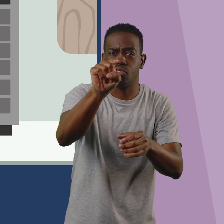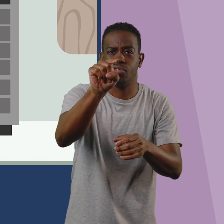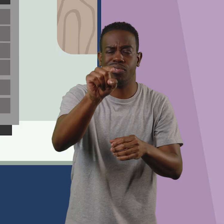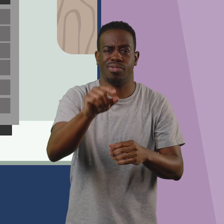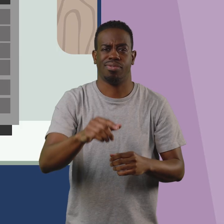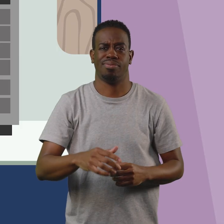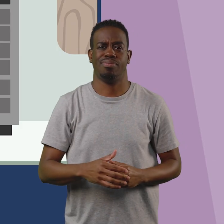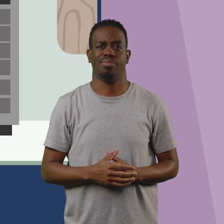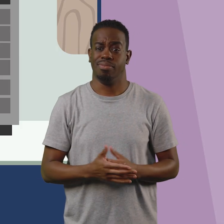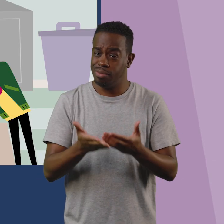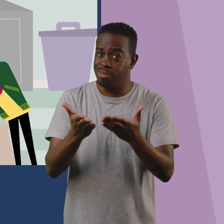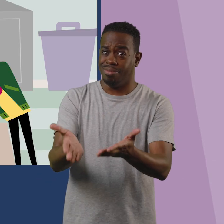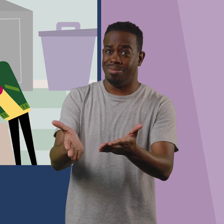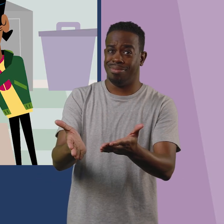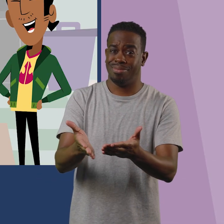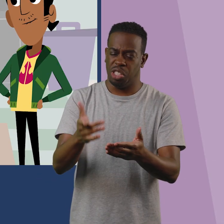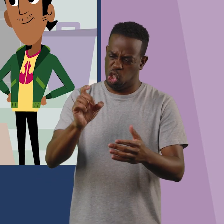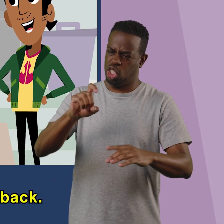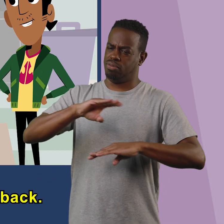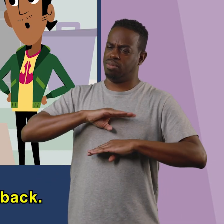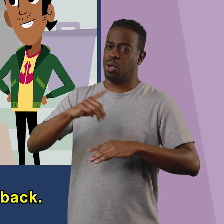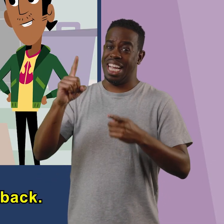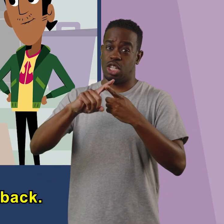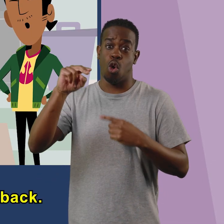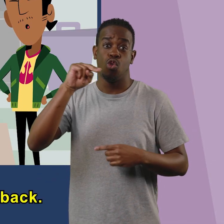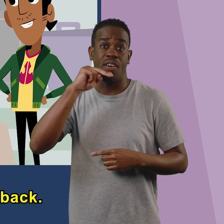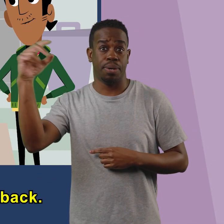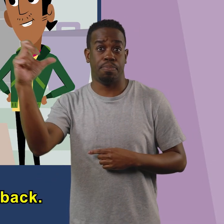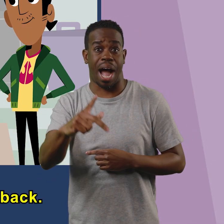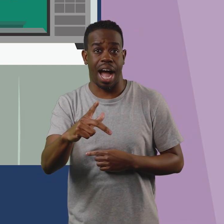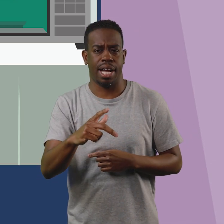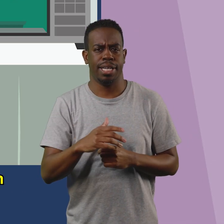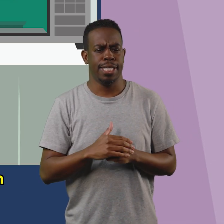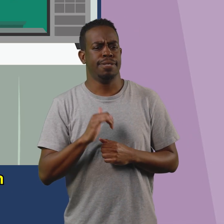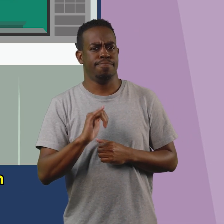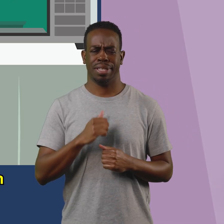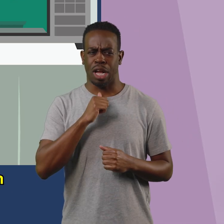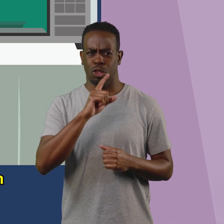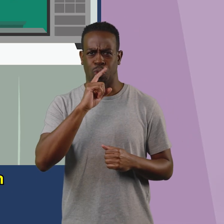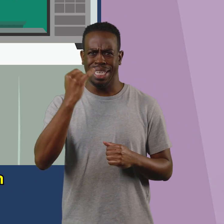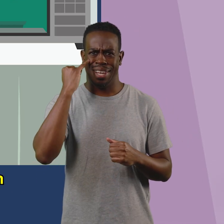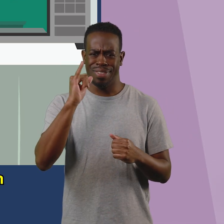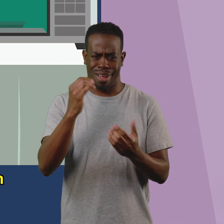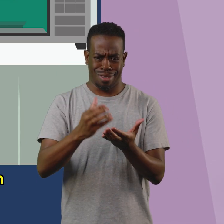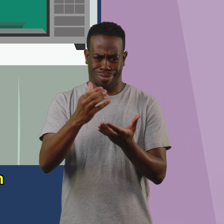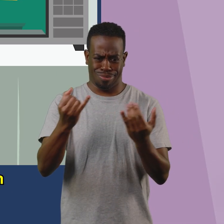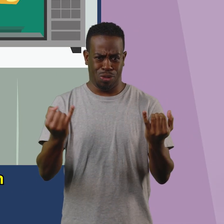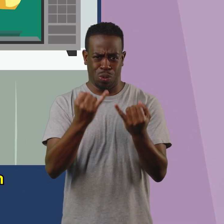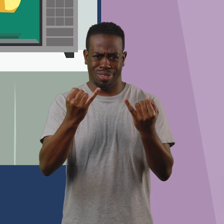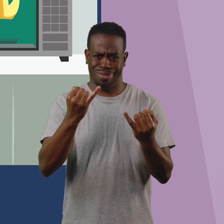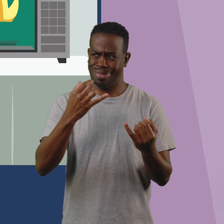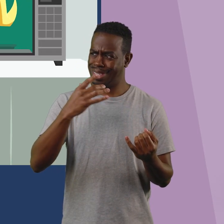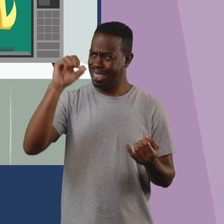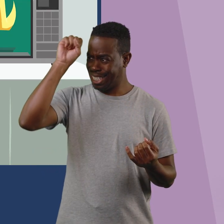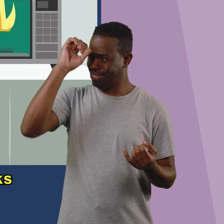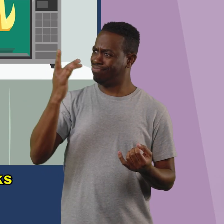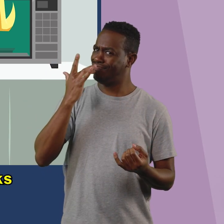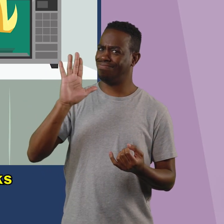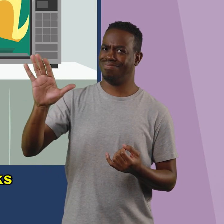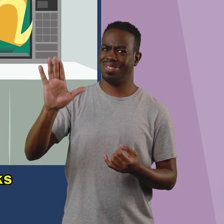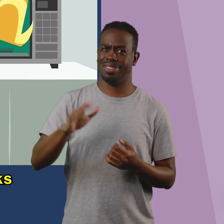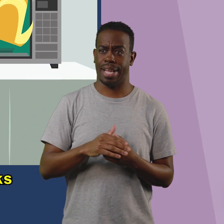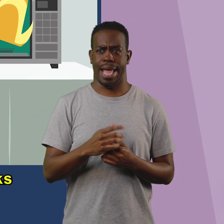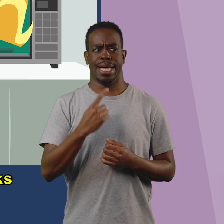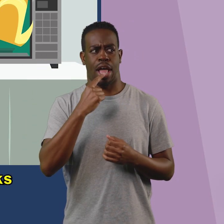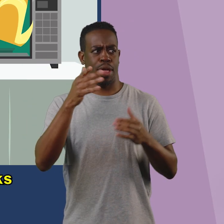3. Here you go, man. This will hold you till Nova gets back. I'm not sure cup of ramen is Steven's thing. Yeah, says